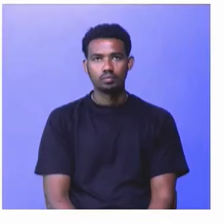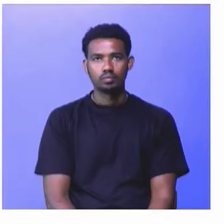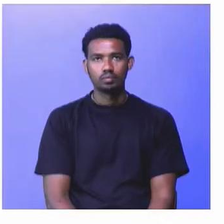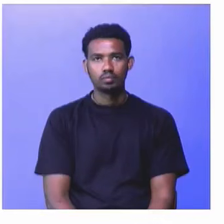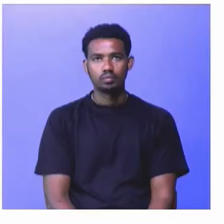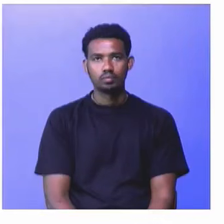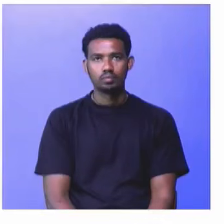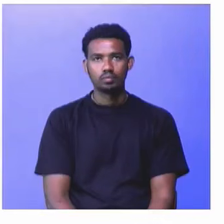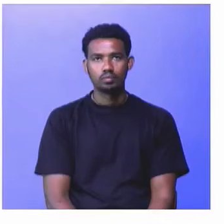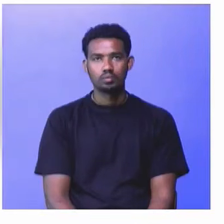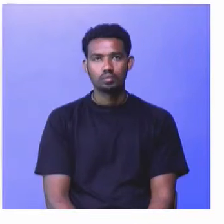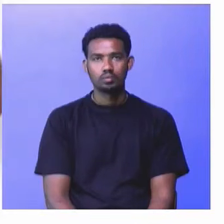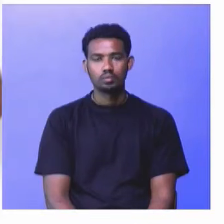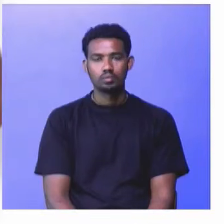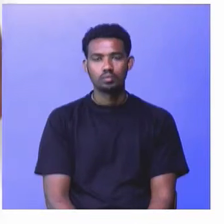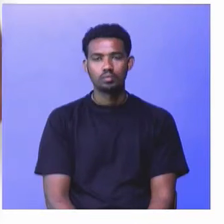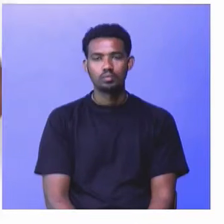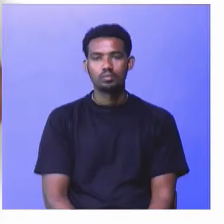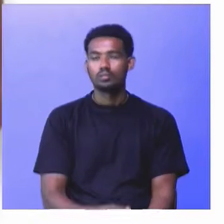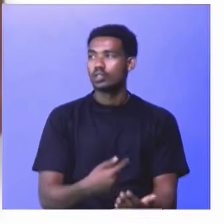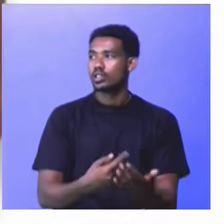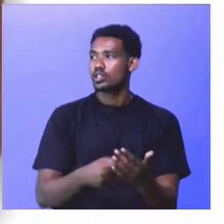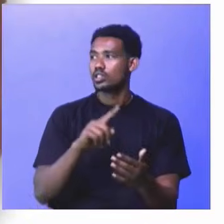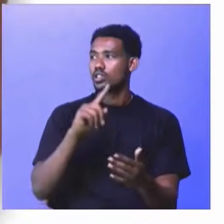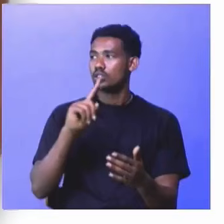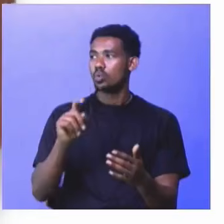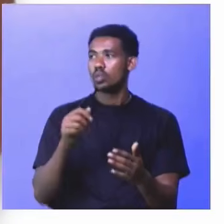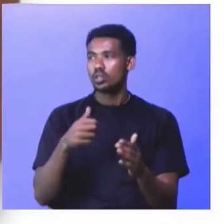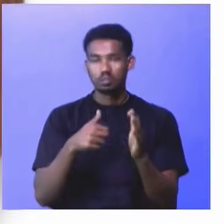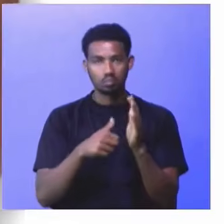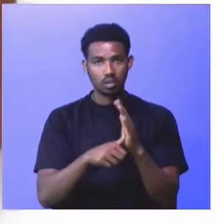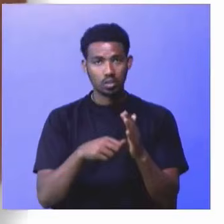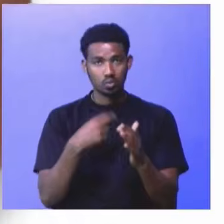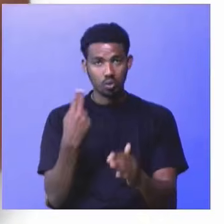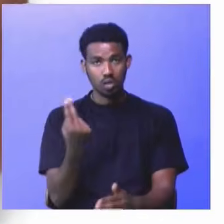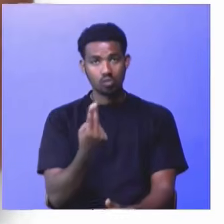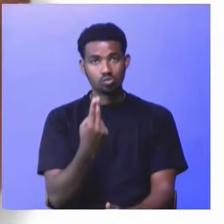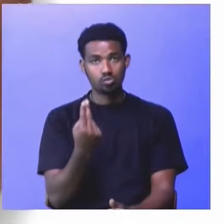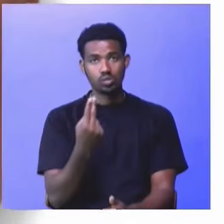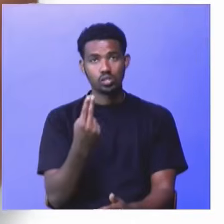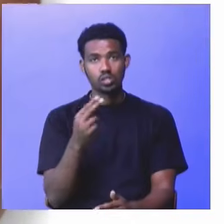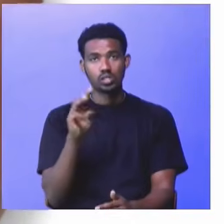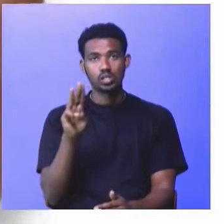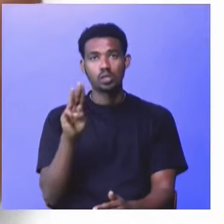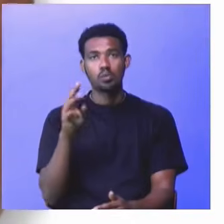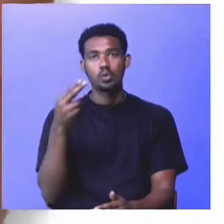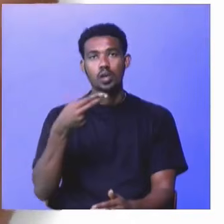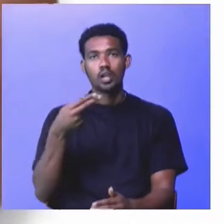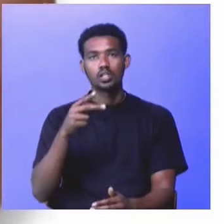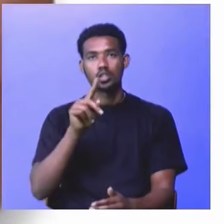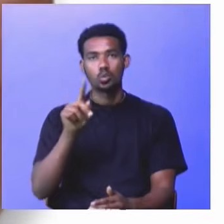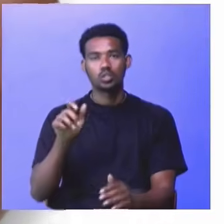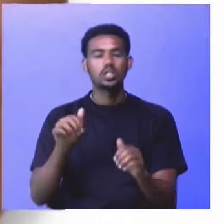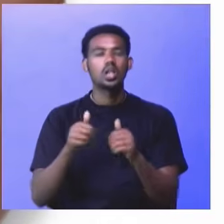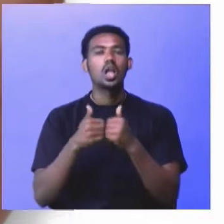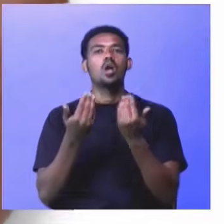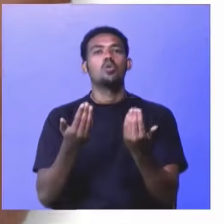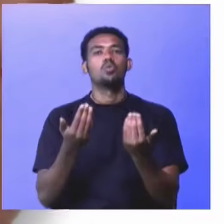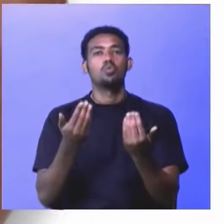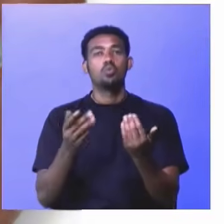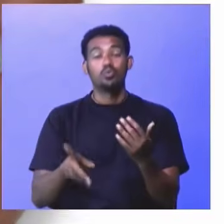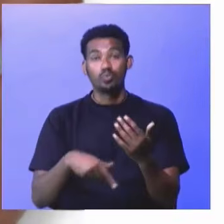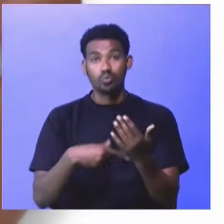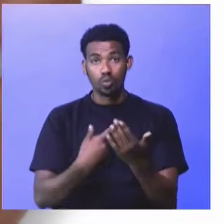Everything. So here is question mark because we are using WH question, which is how.